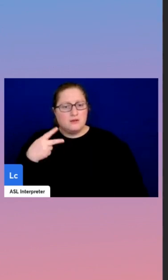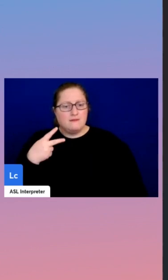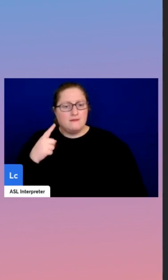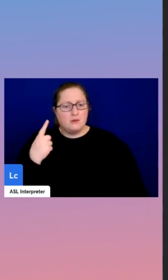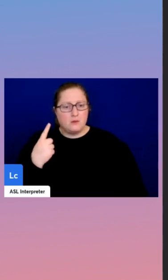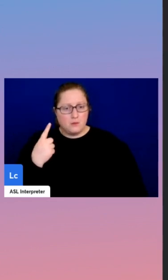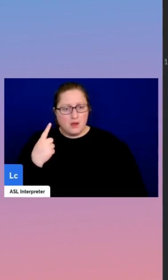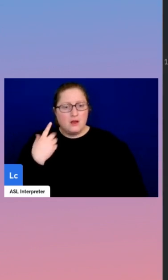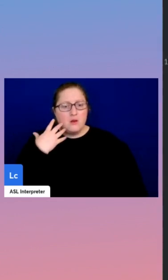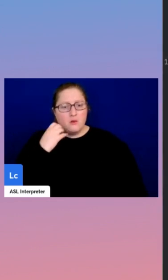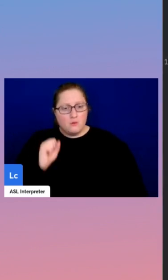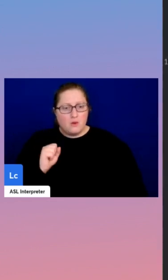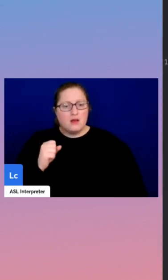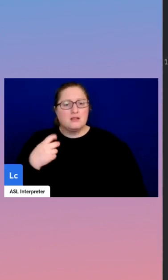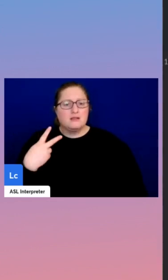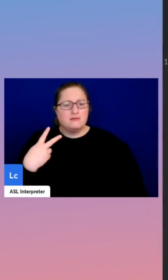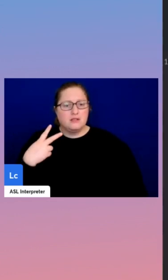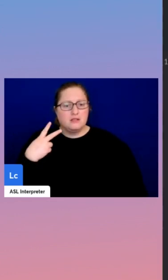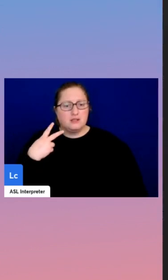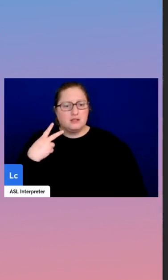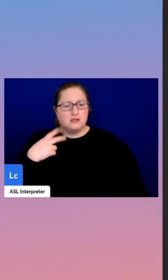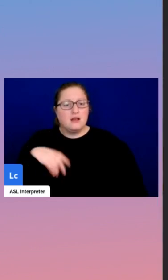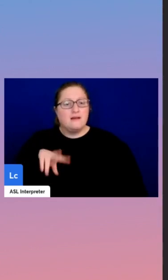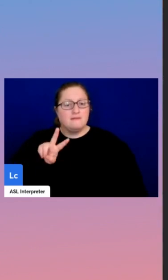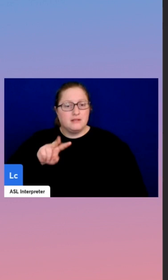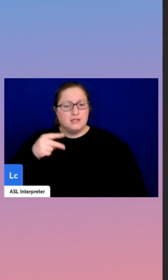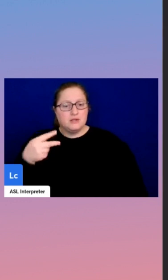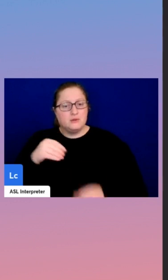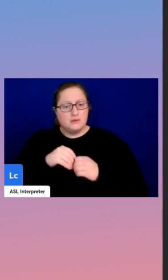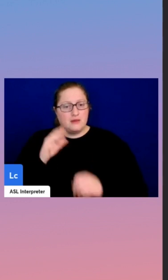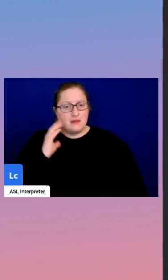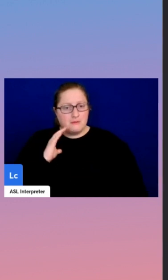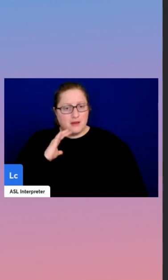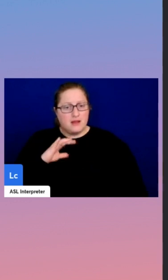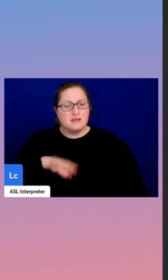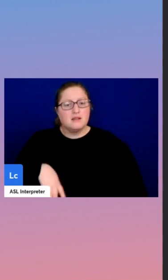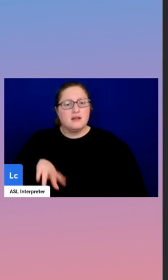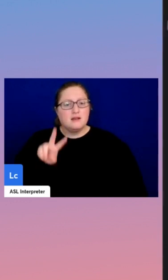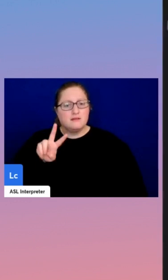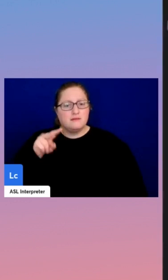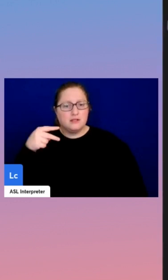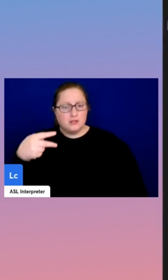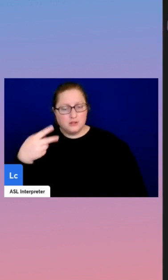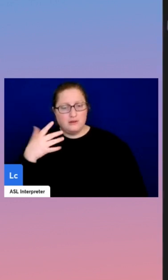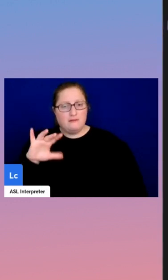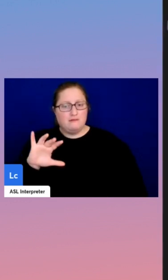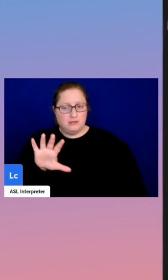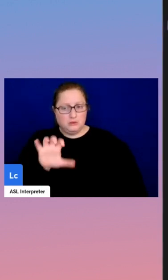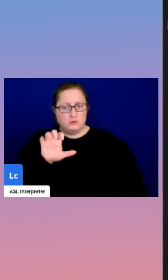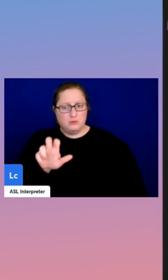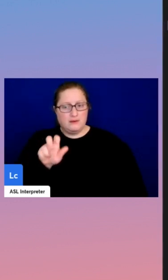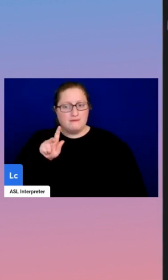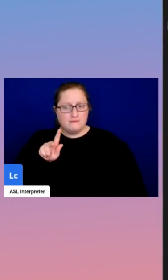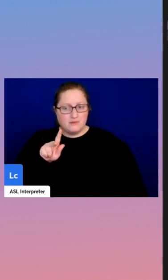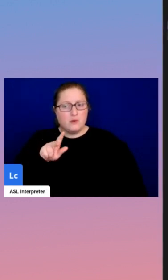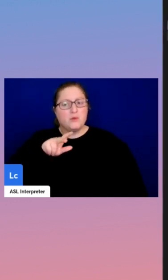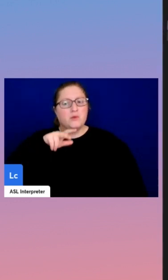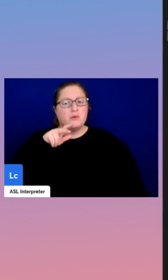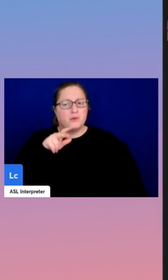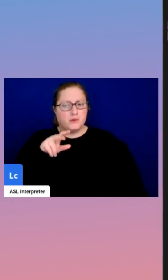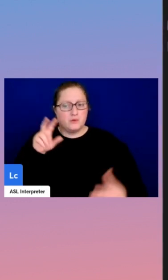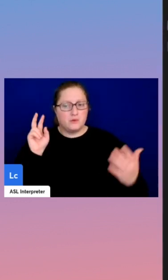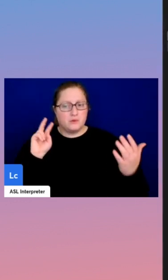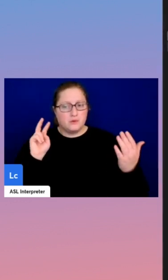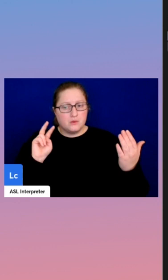past, and the version 2 has got revoked. All right. So now if we go back here to